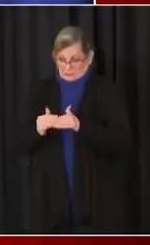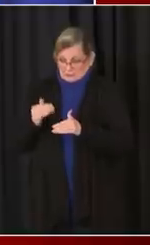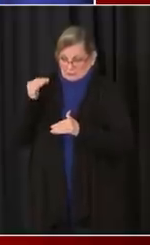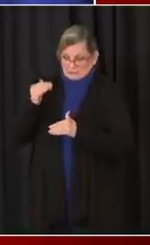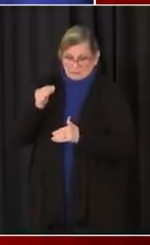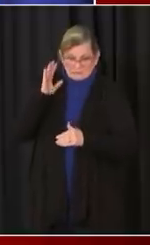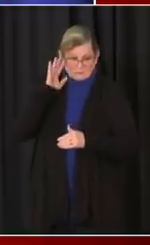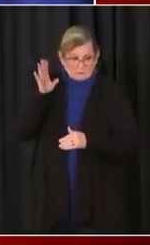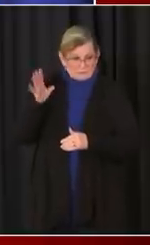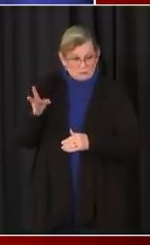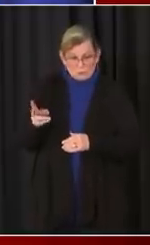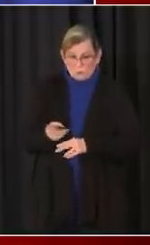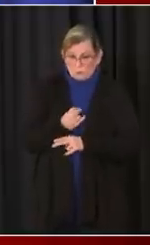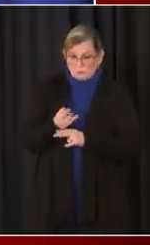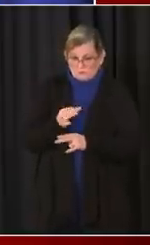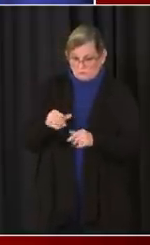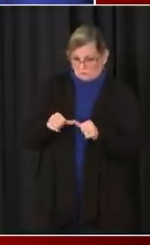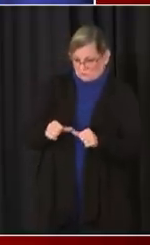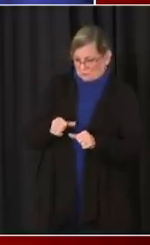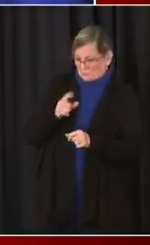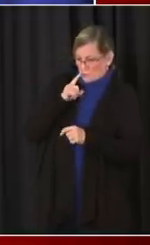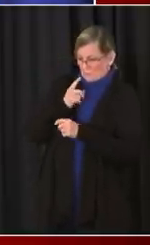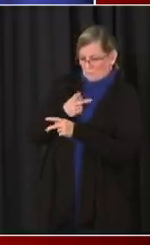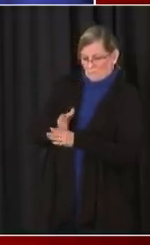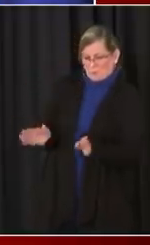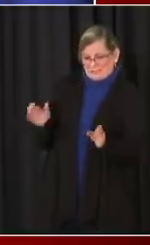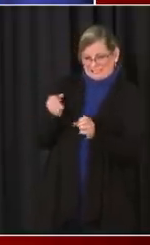use to maintain public safety. When I